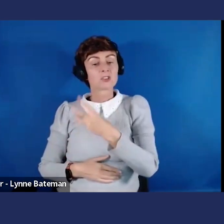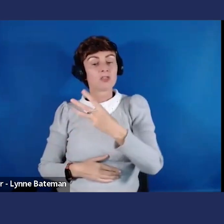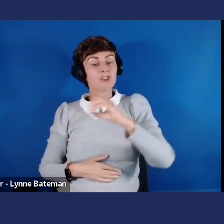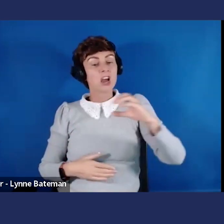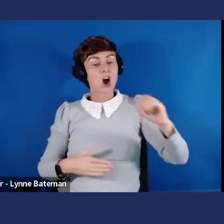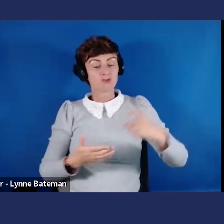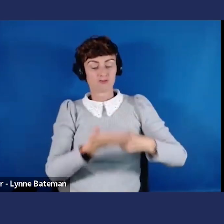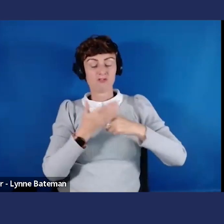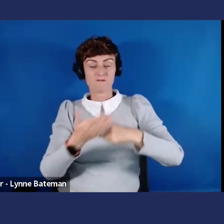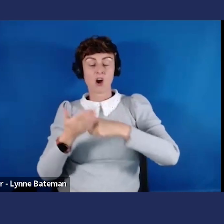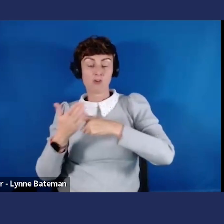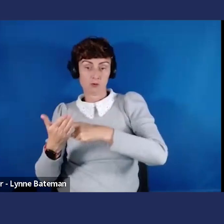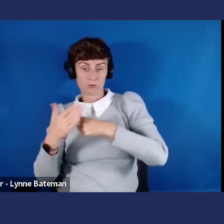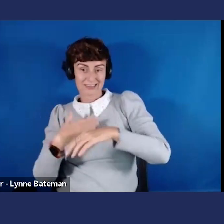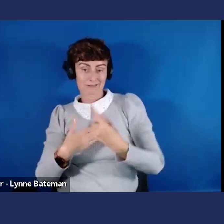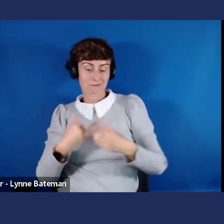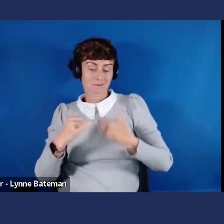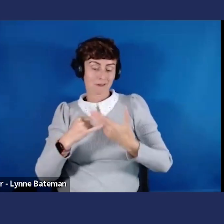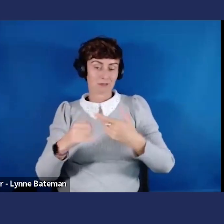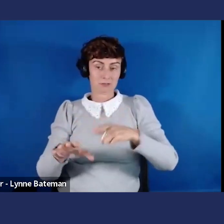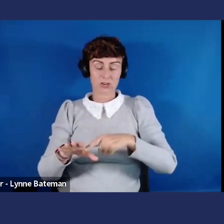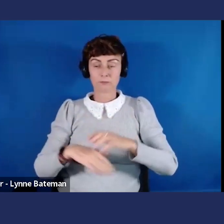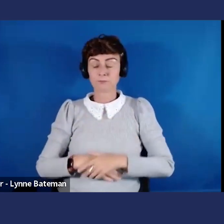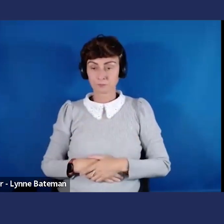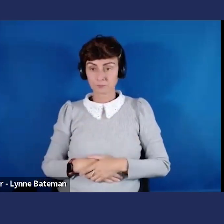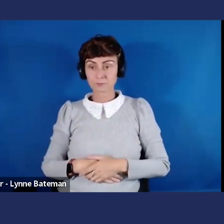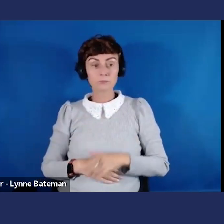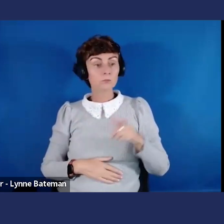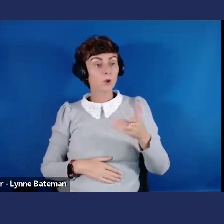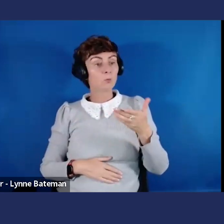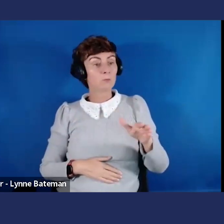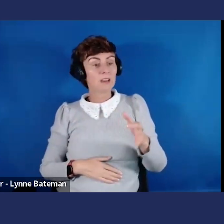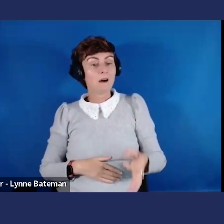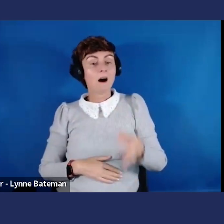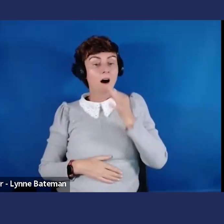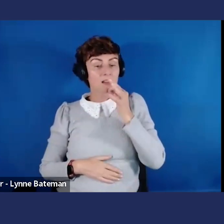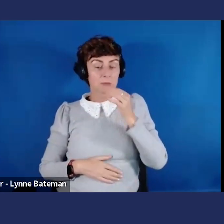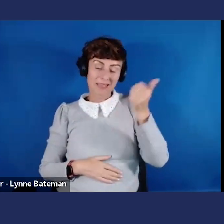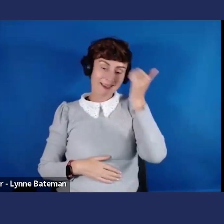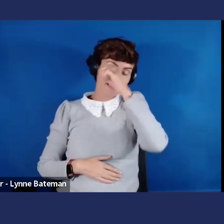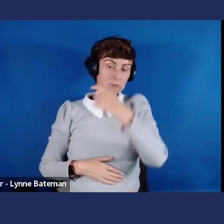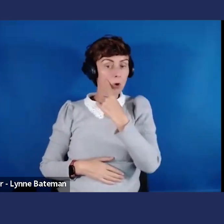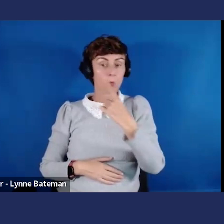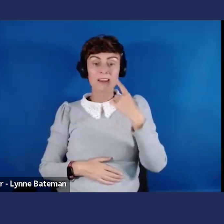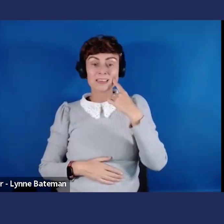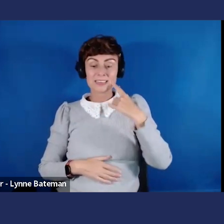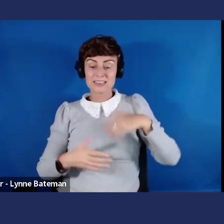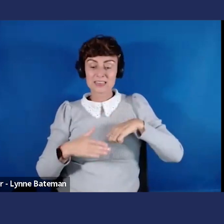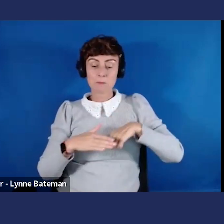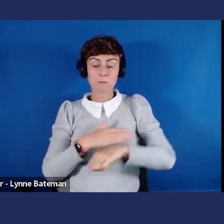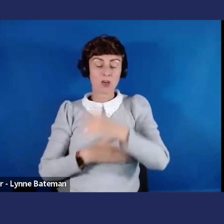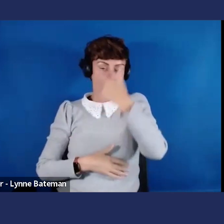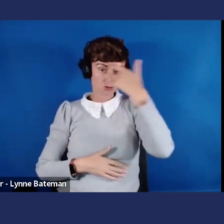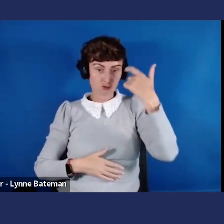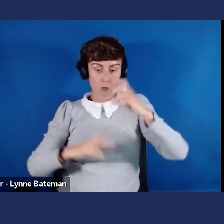us. We were asked to be expert witnesses in the birth trauma inquiry that ran earlier in the year. We presented